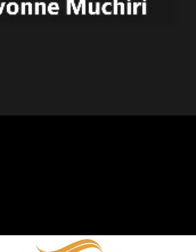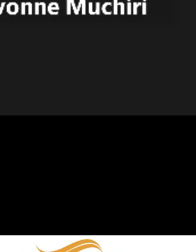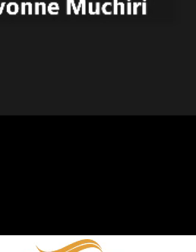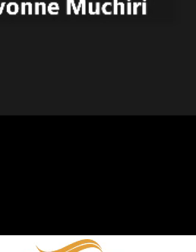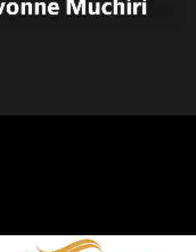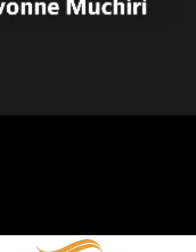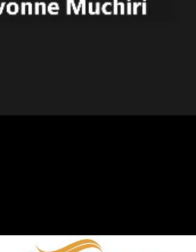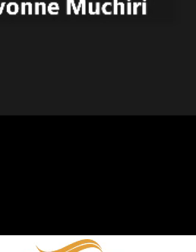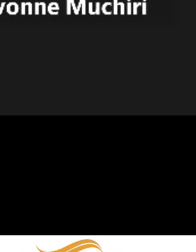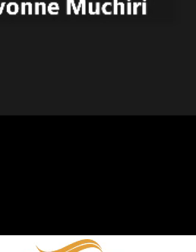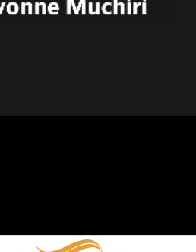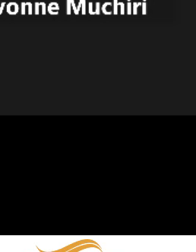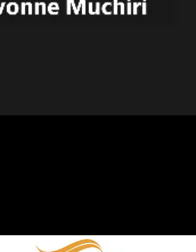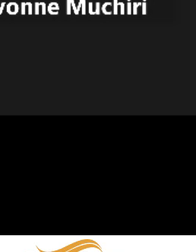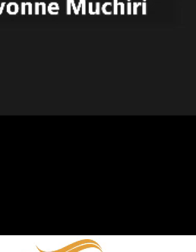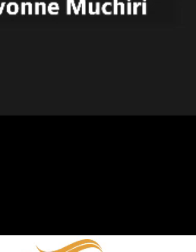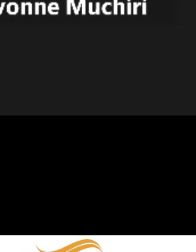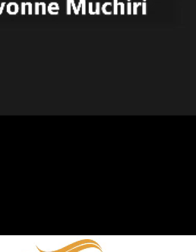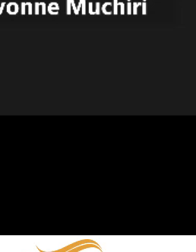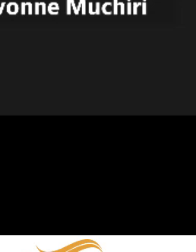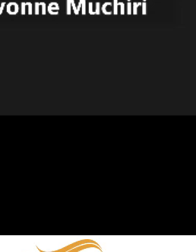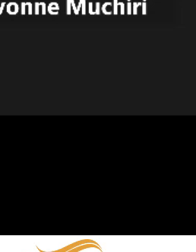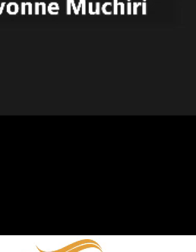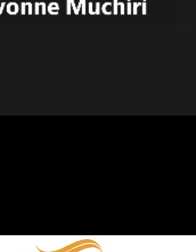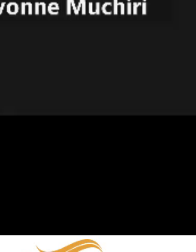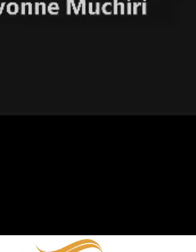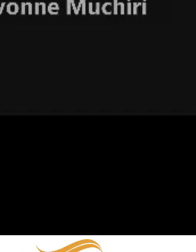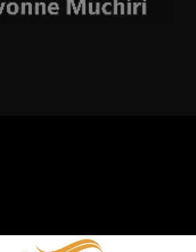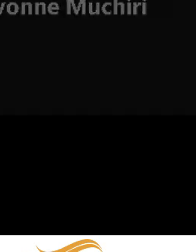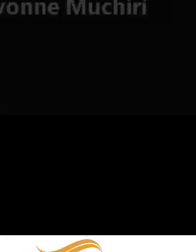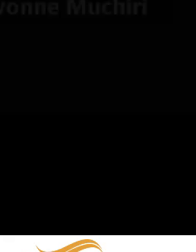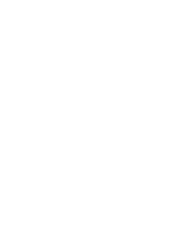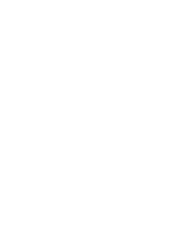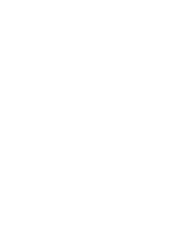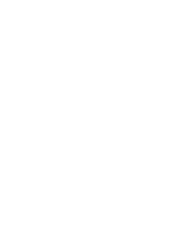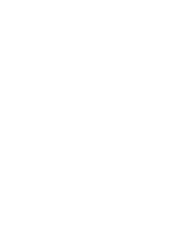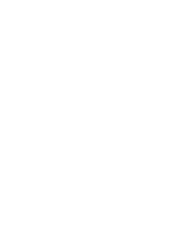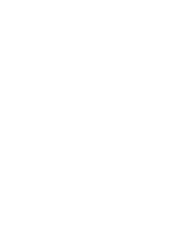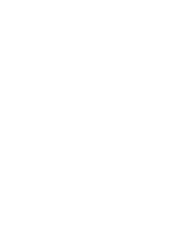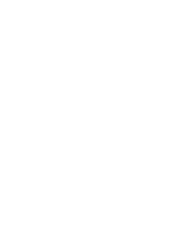anything, we really welcome them. Thank you, John. I appreciate it. Thank you so much.